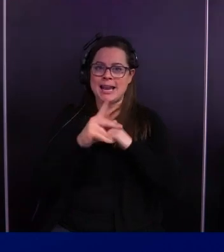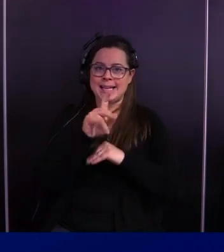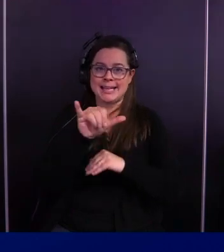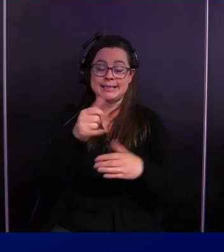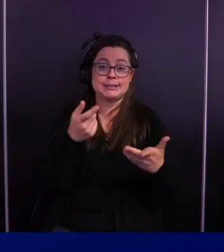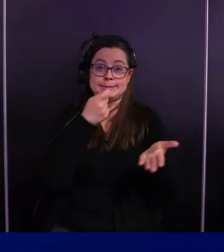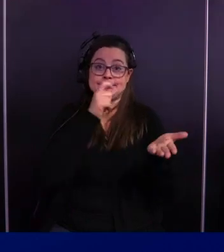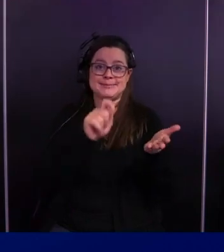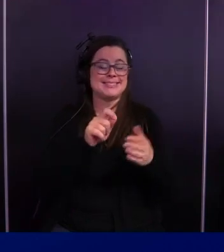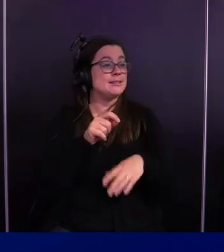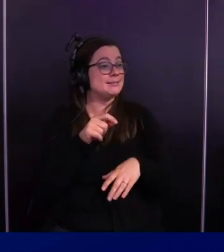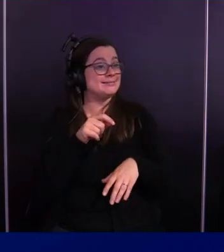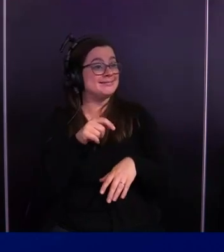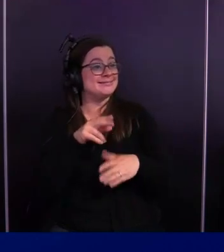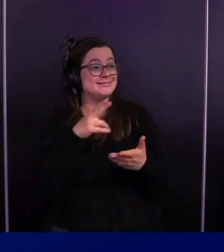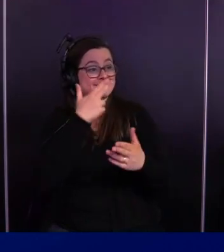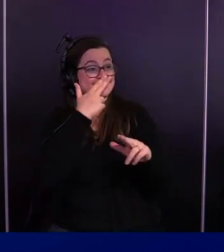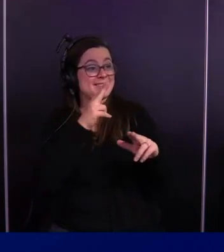Pun intended.